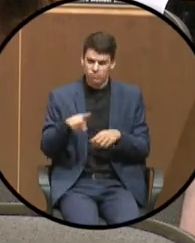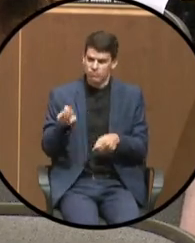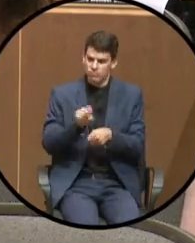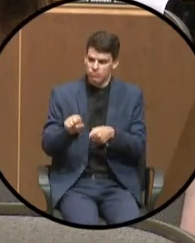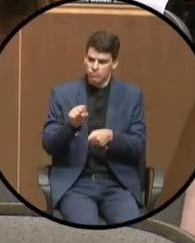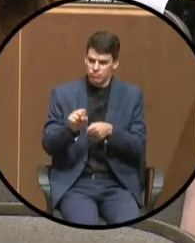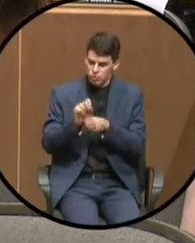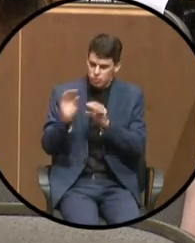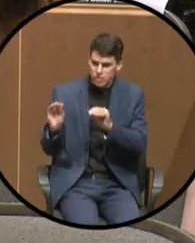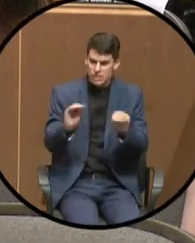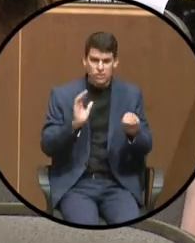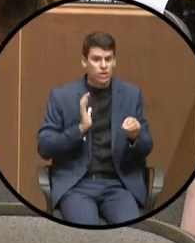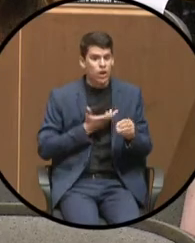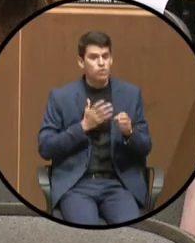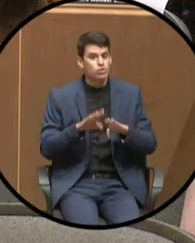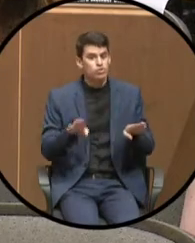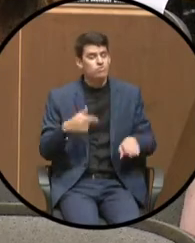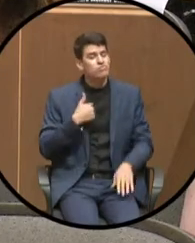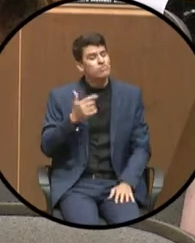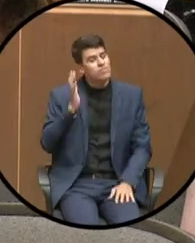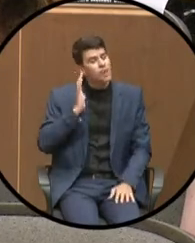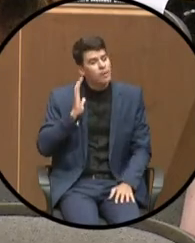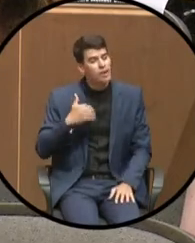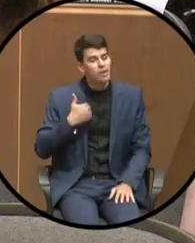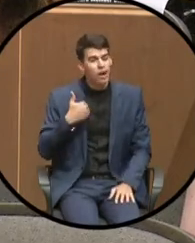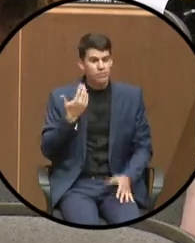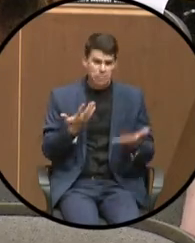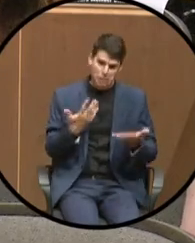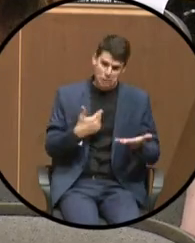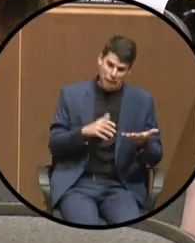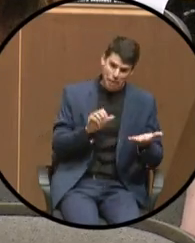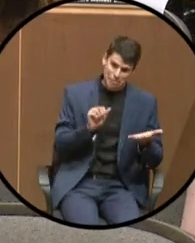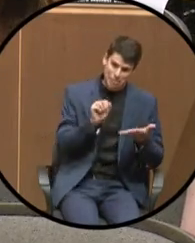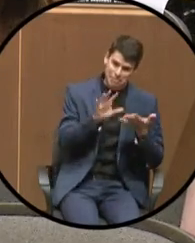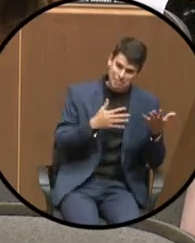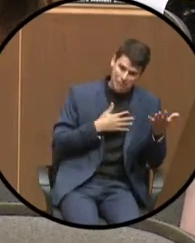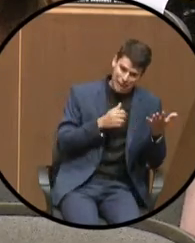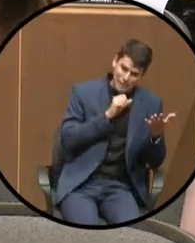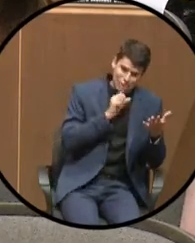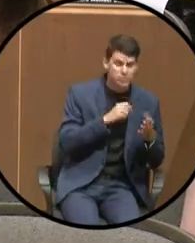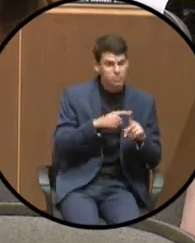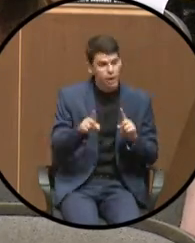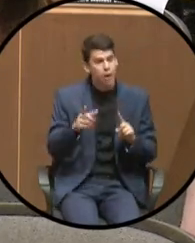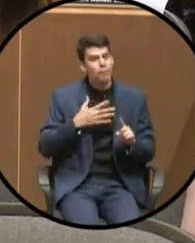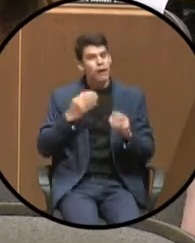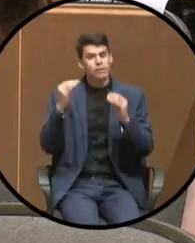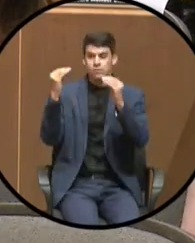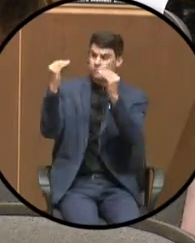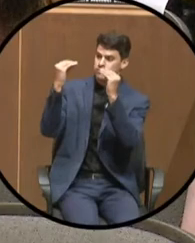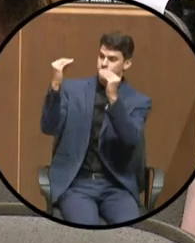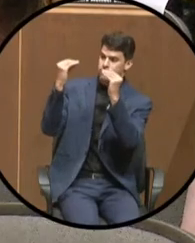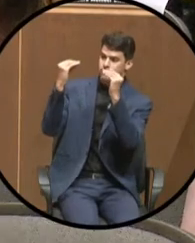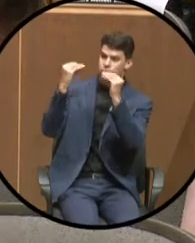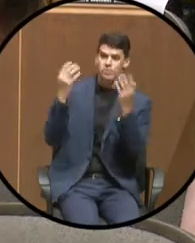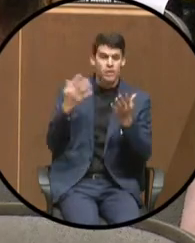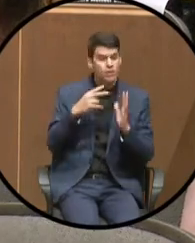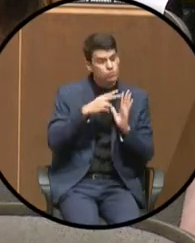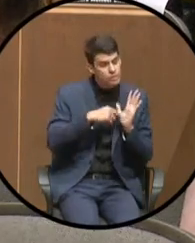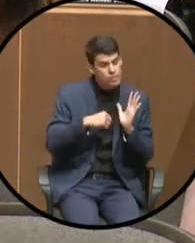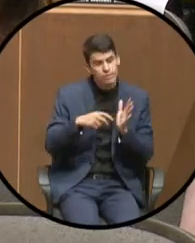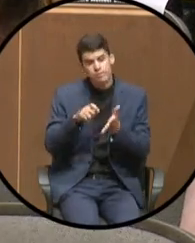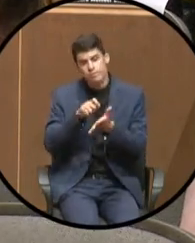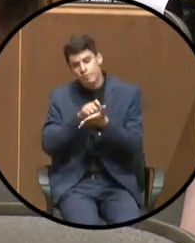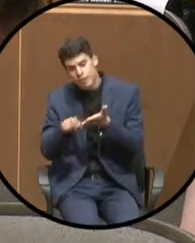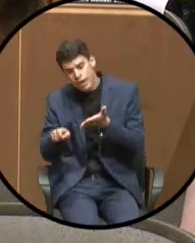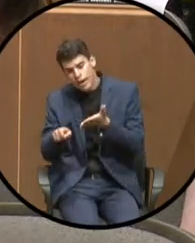children. When I was young, and I could be dating myself a little bit here, my teachers taught me how to read, and they taught me how to